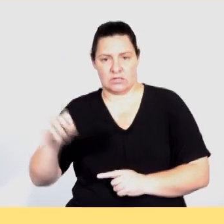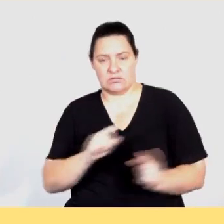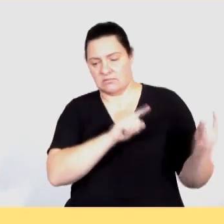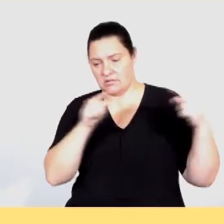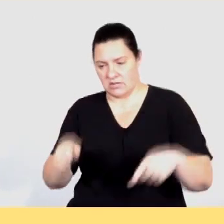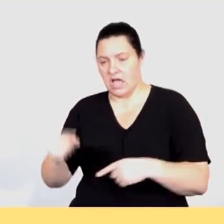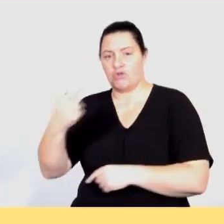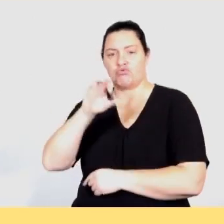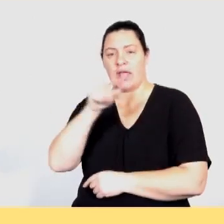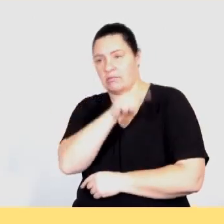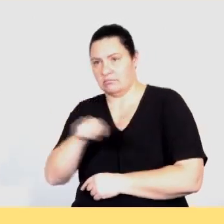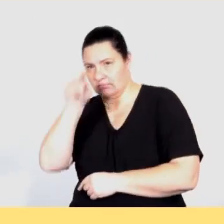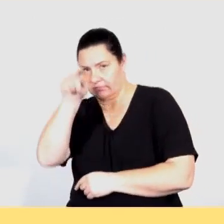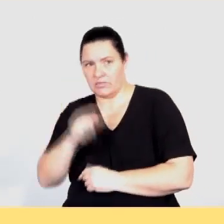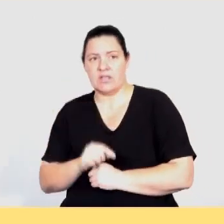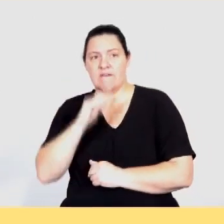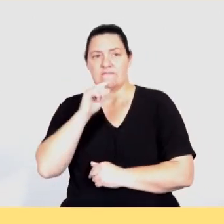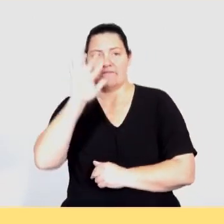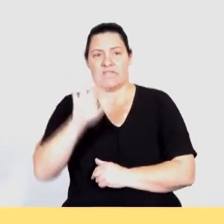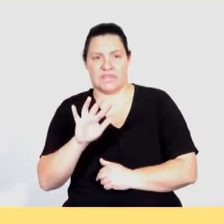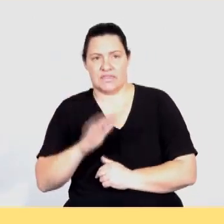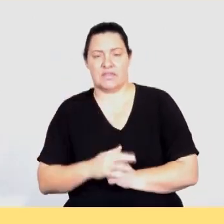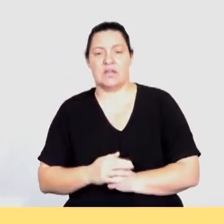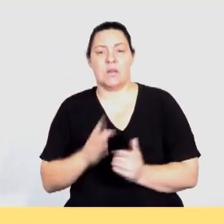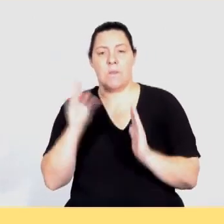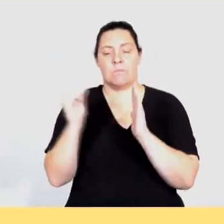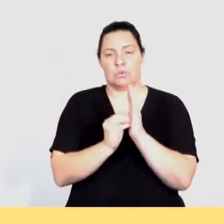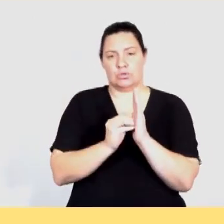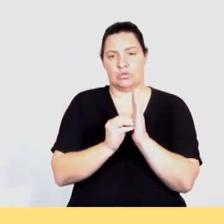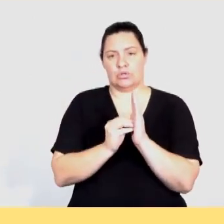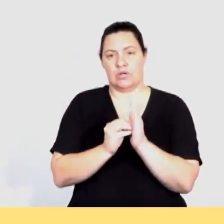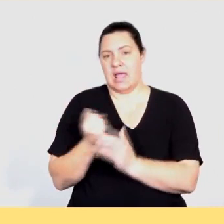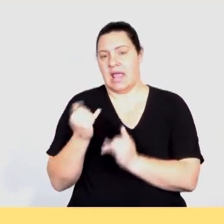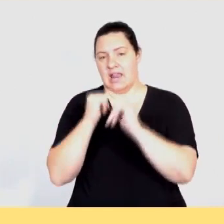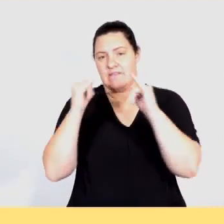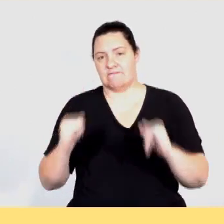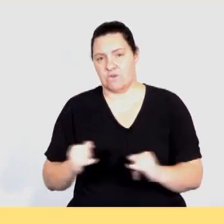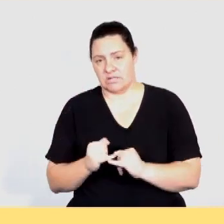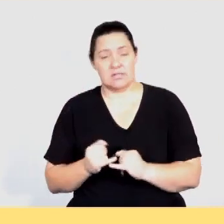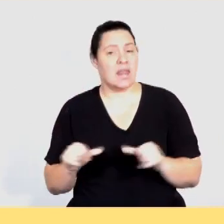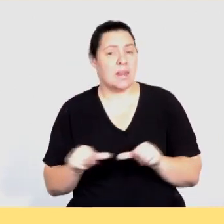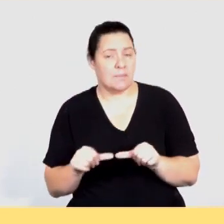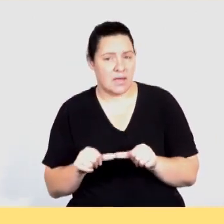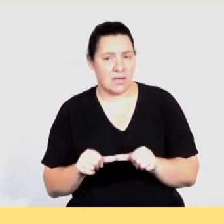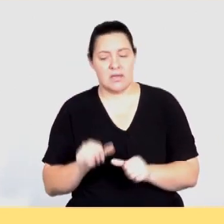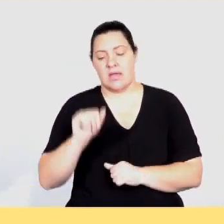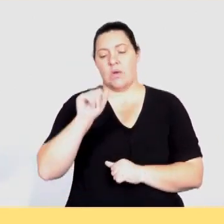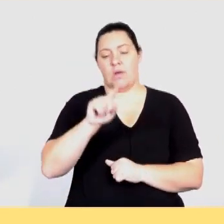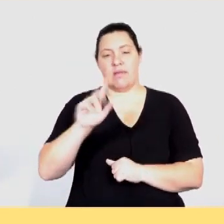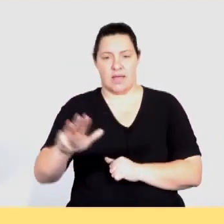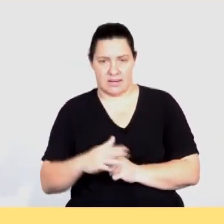30,000. So I come to my Greg. So I'm saying on the 5th, I now record my invoice. Invoice